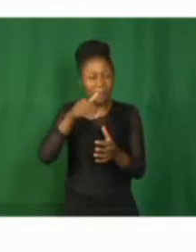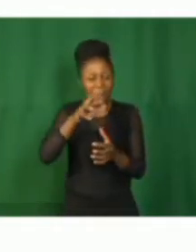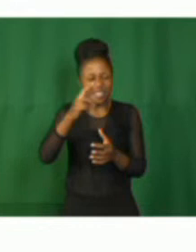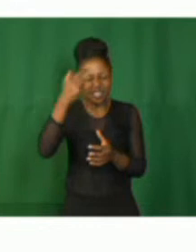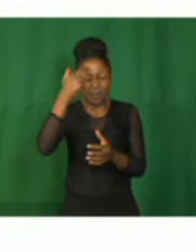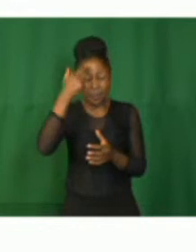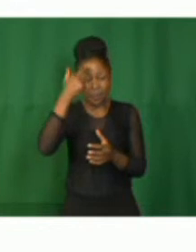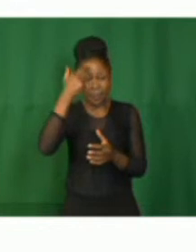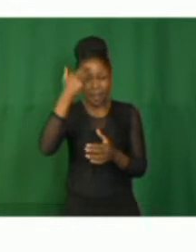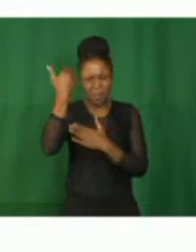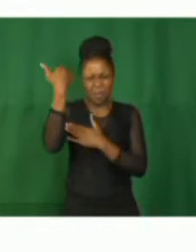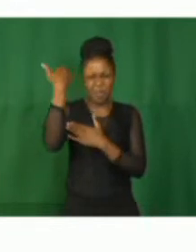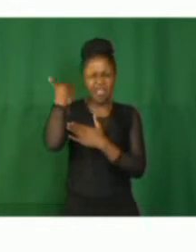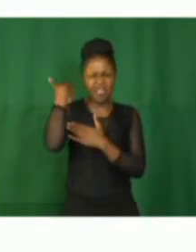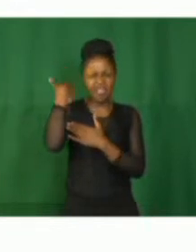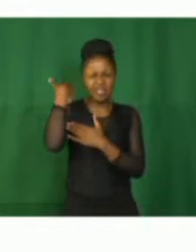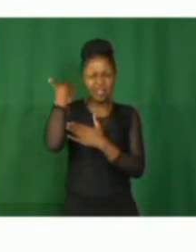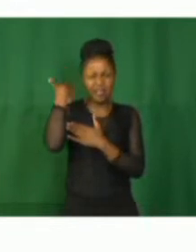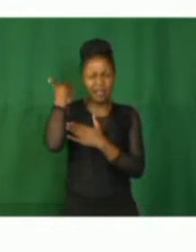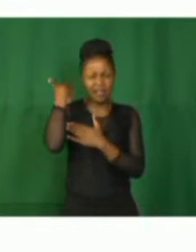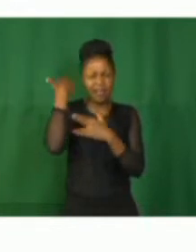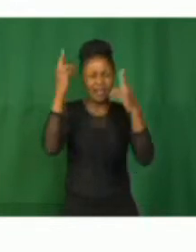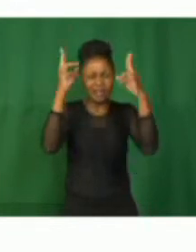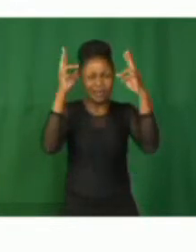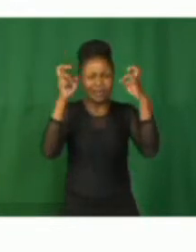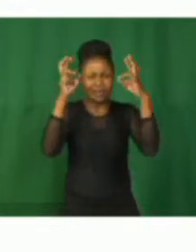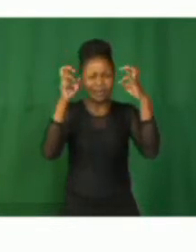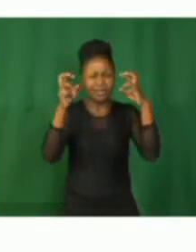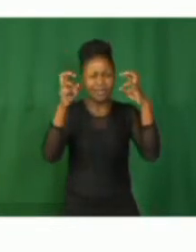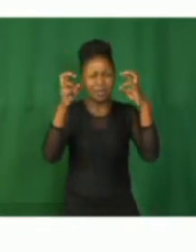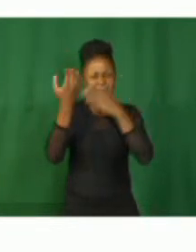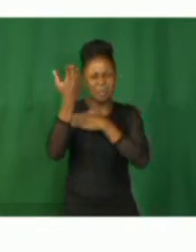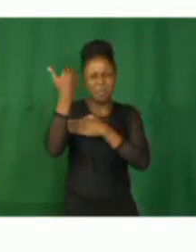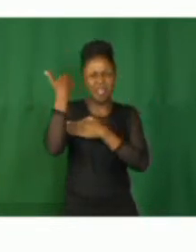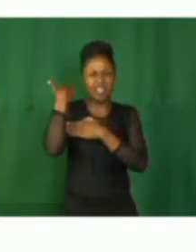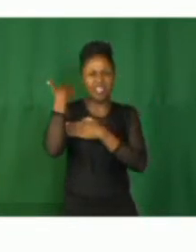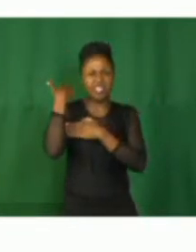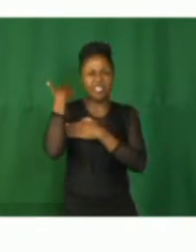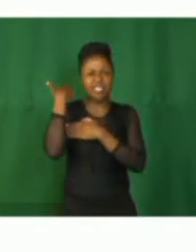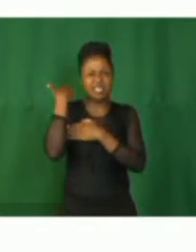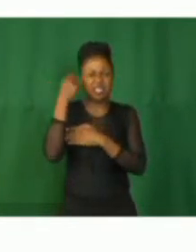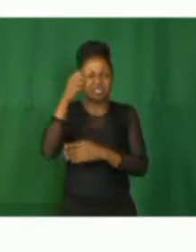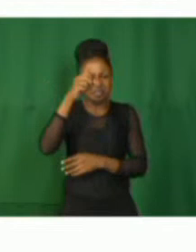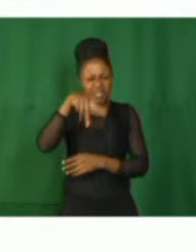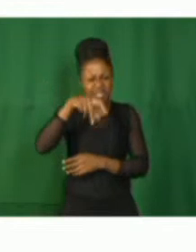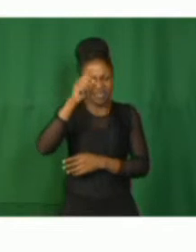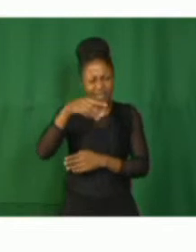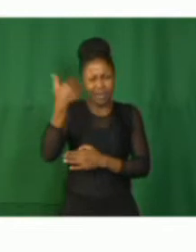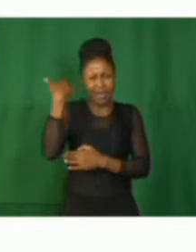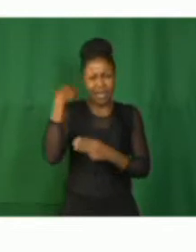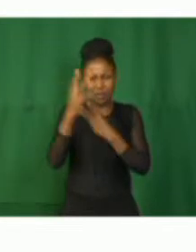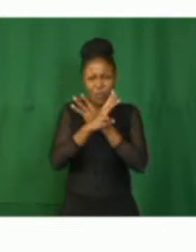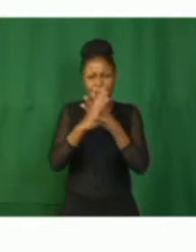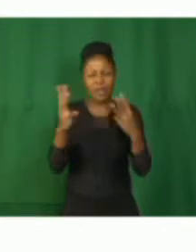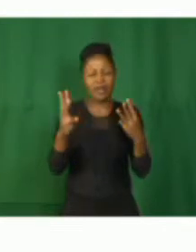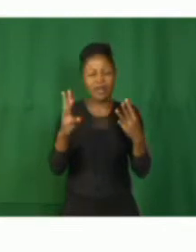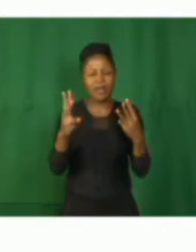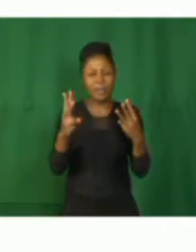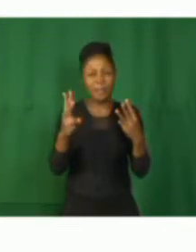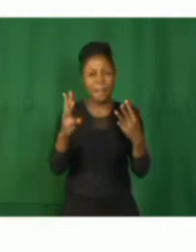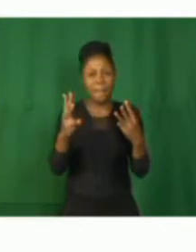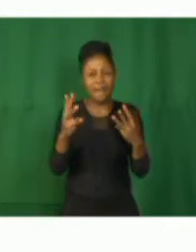previous session, which was probably sometime, I think, on Thursday last week, you looked